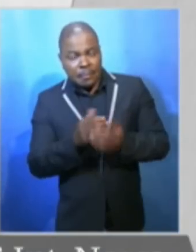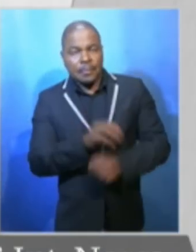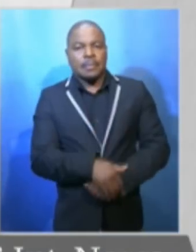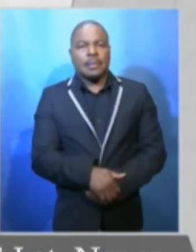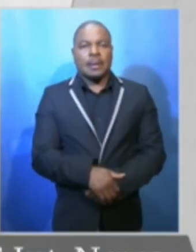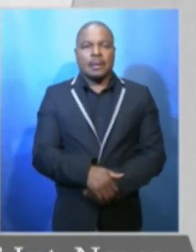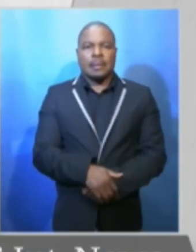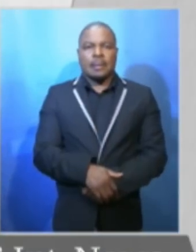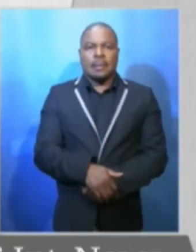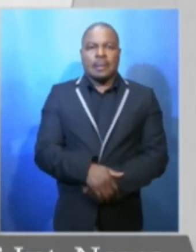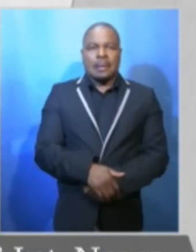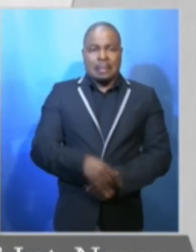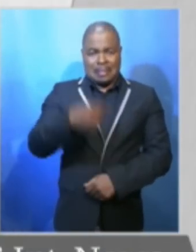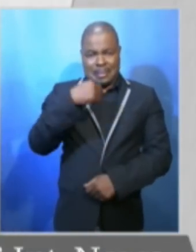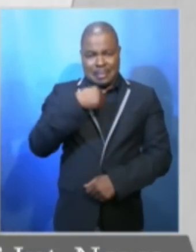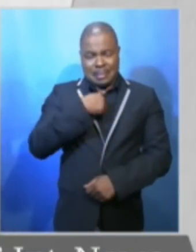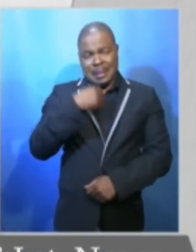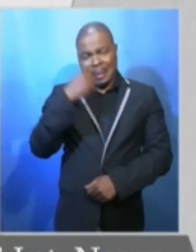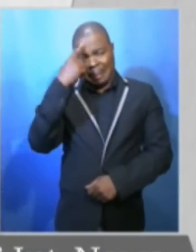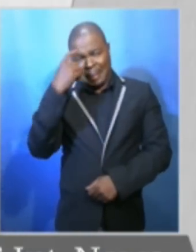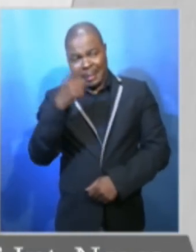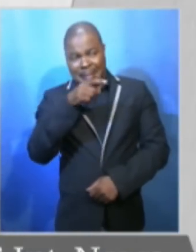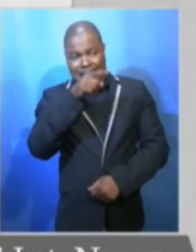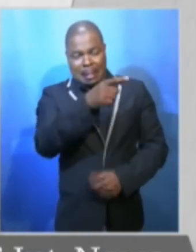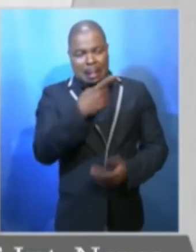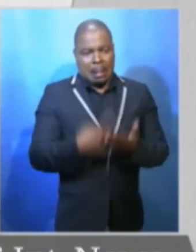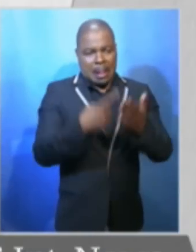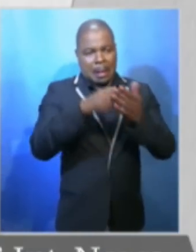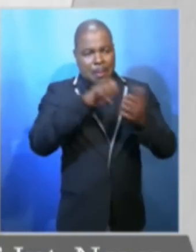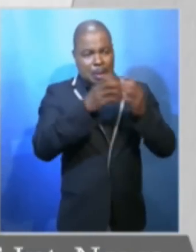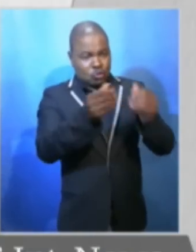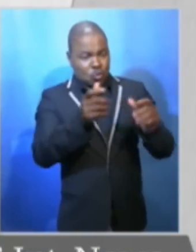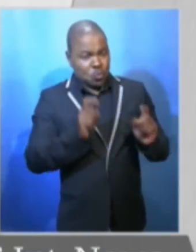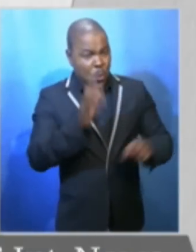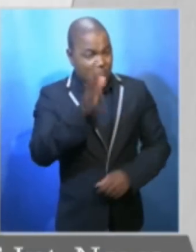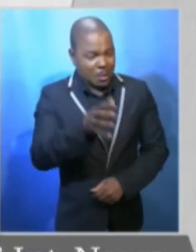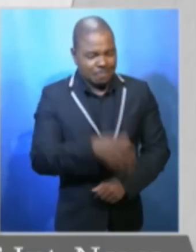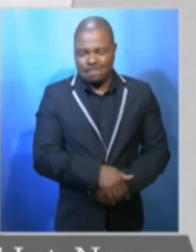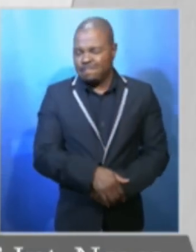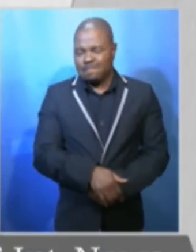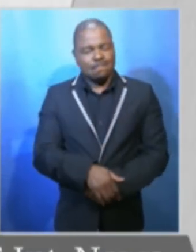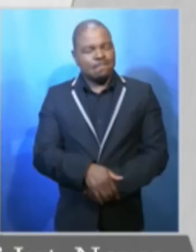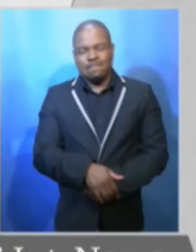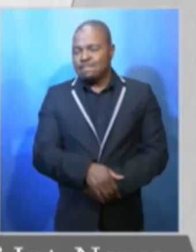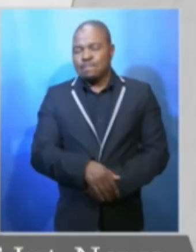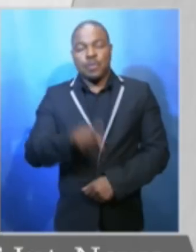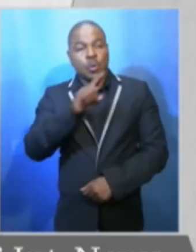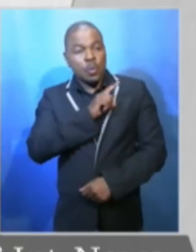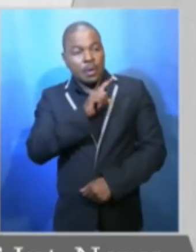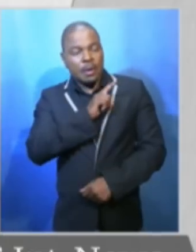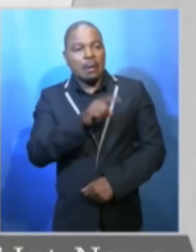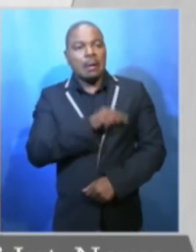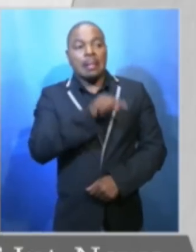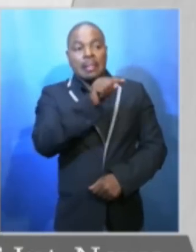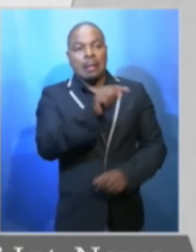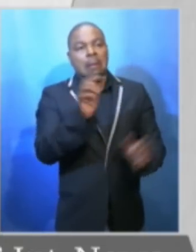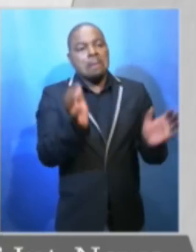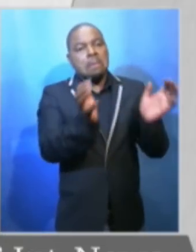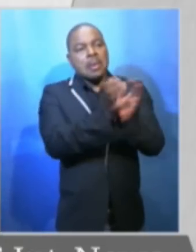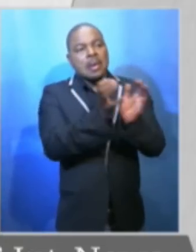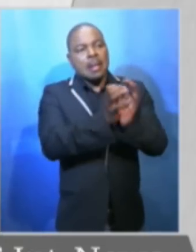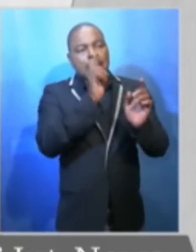hore ho tla fumanwa tharollo ka potlako hobane kopano eo e tla mehileng hore ebe Kenya